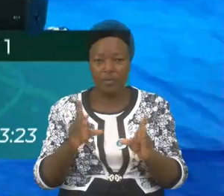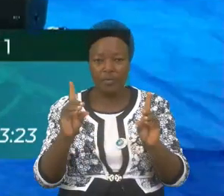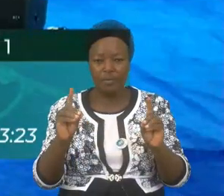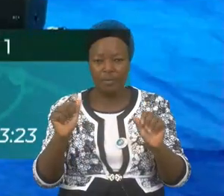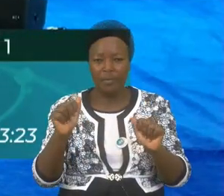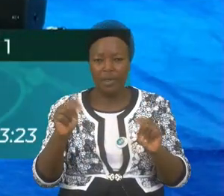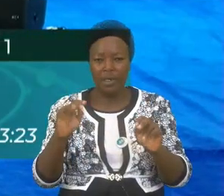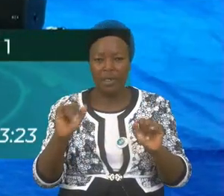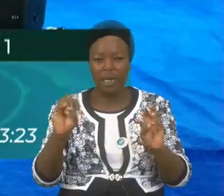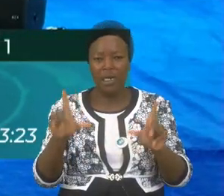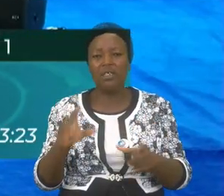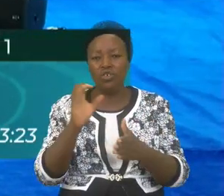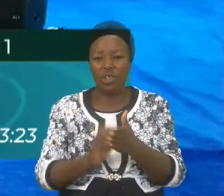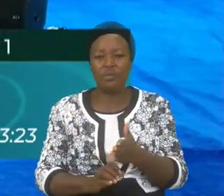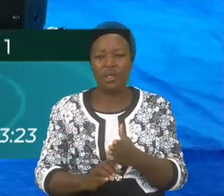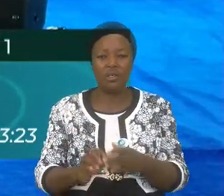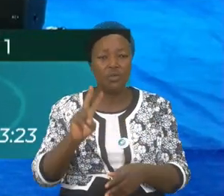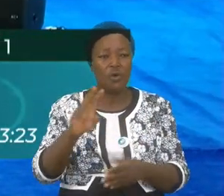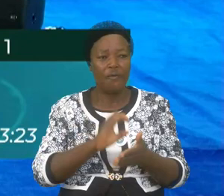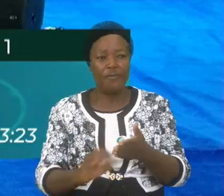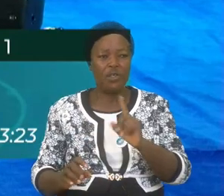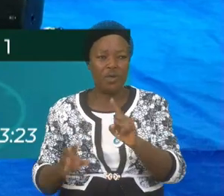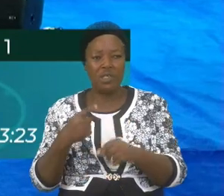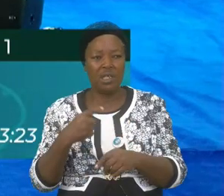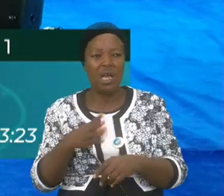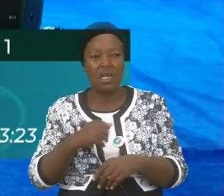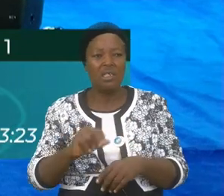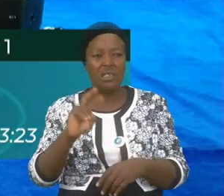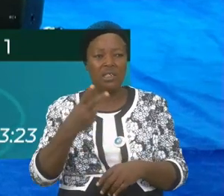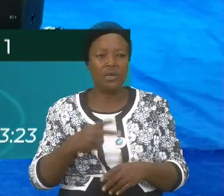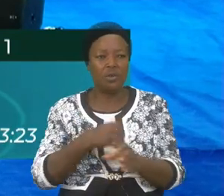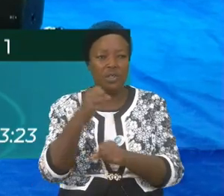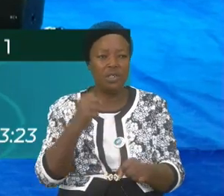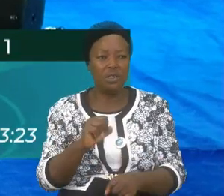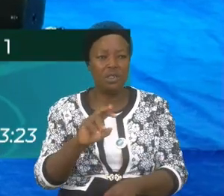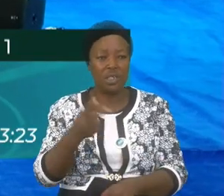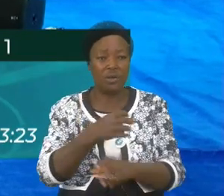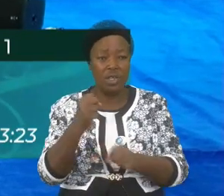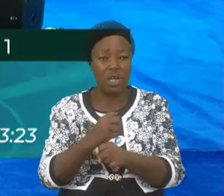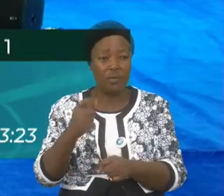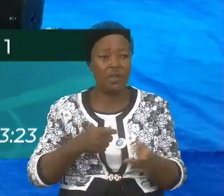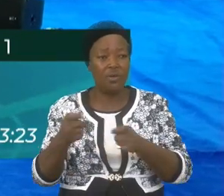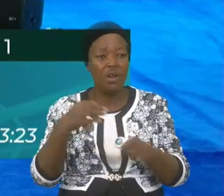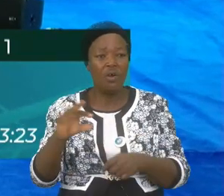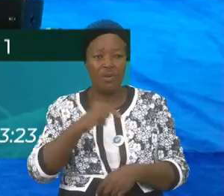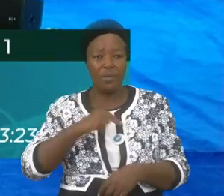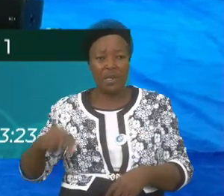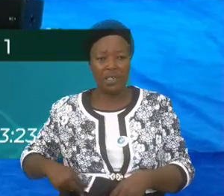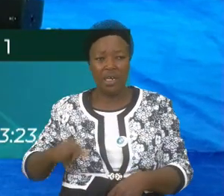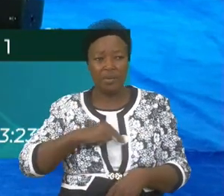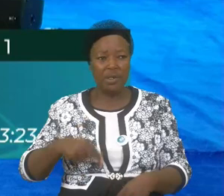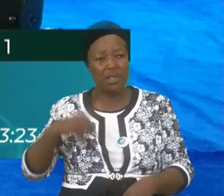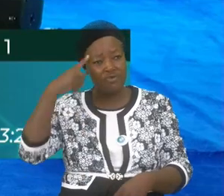the reign of Nebuchadnezzar, dreamed dreams wherewith his spirit was troubled, and his